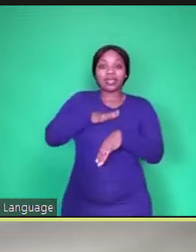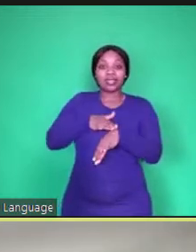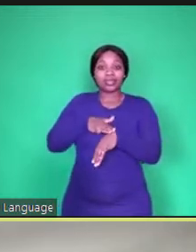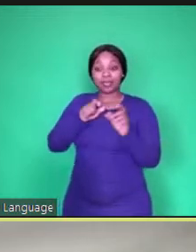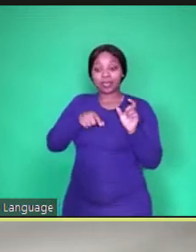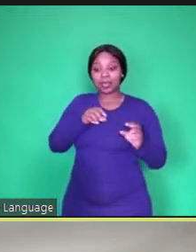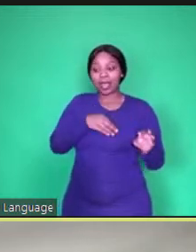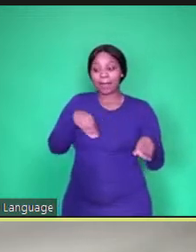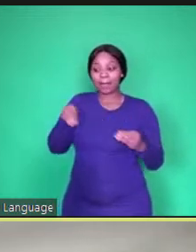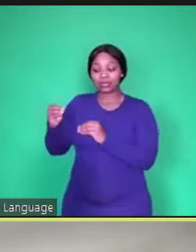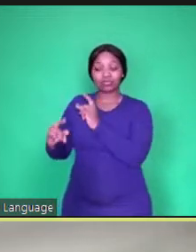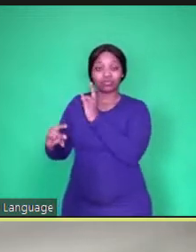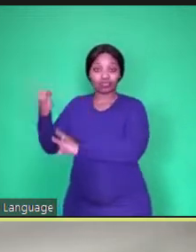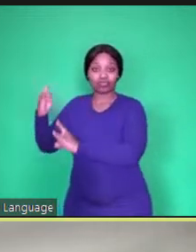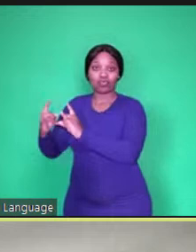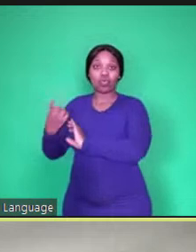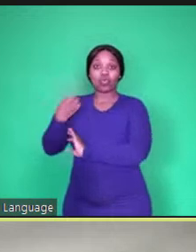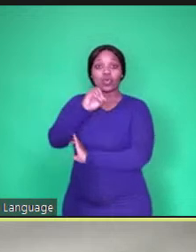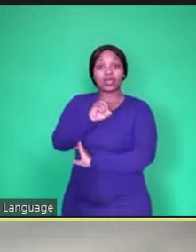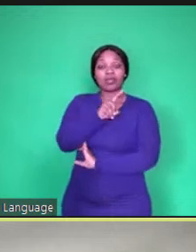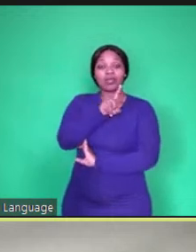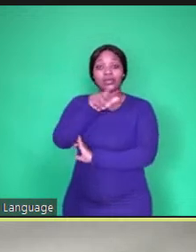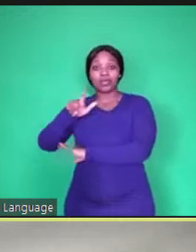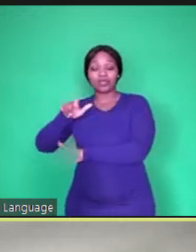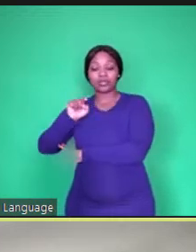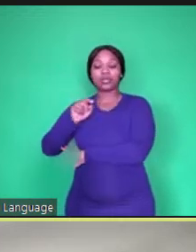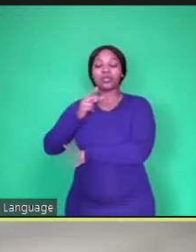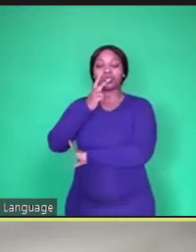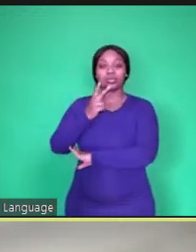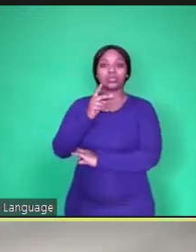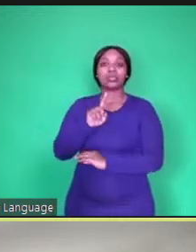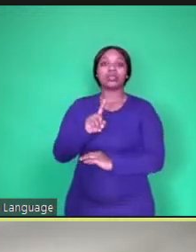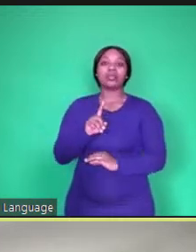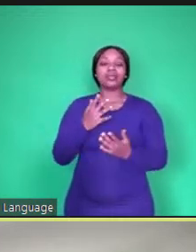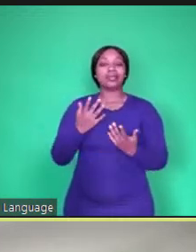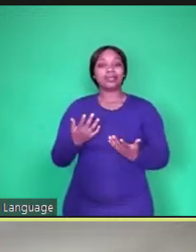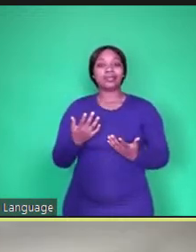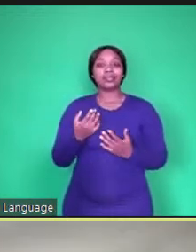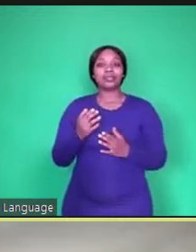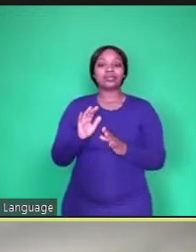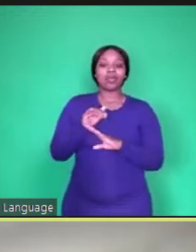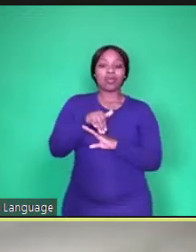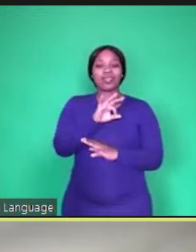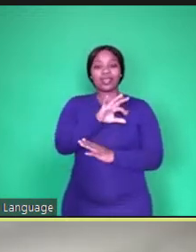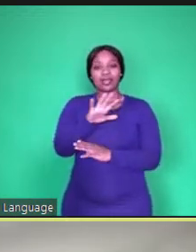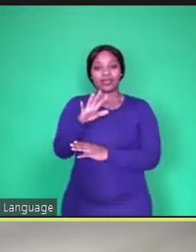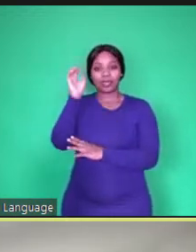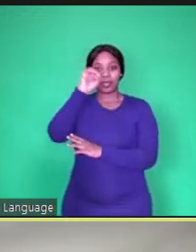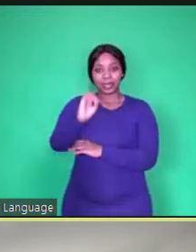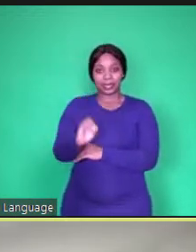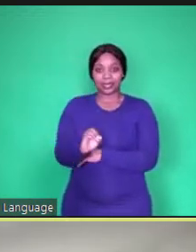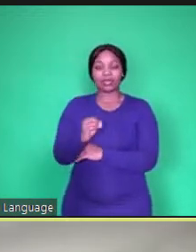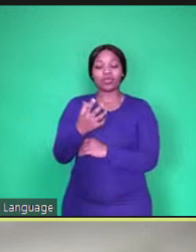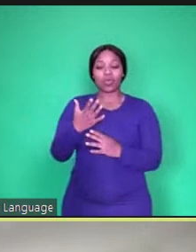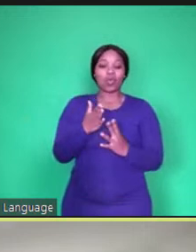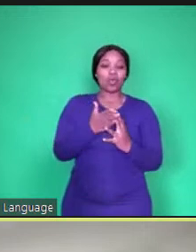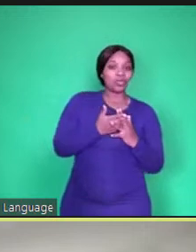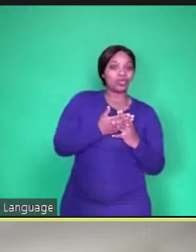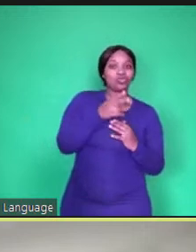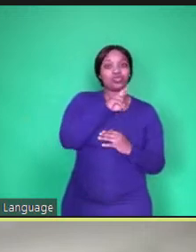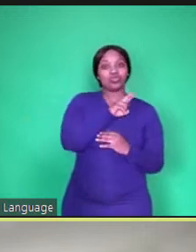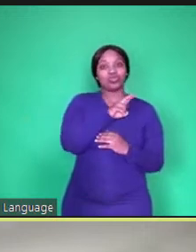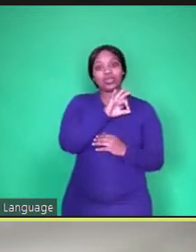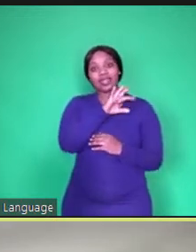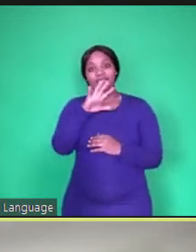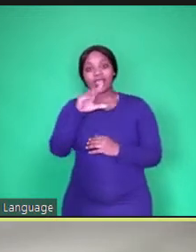into an urban area in 2017, you can see that as over 35% or between 35 and 40% are now living